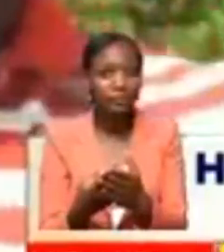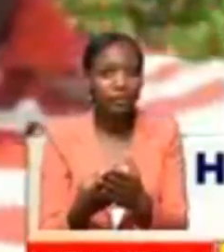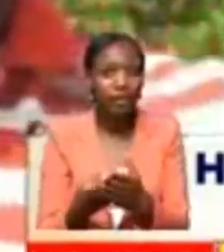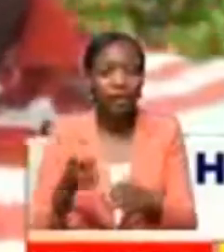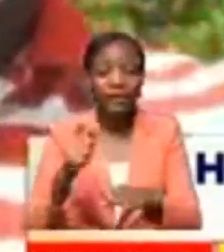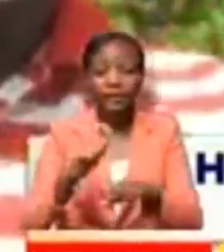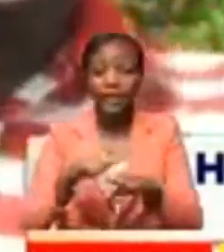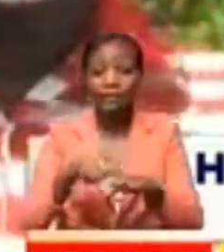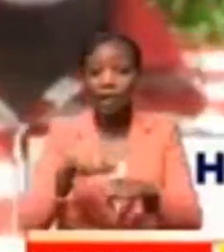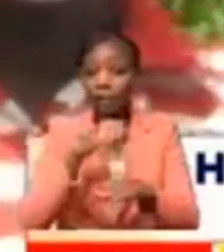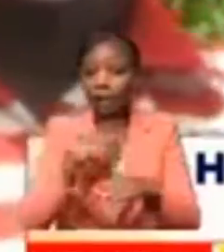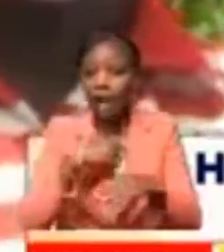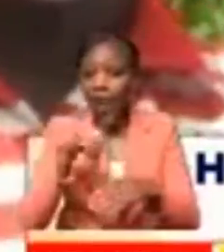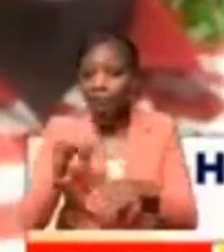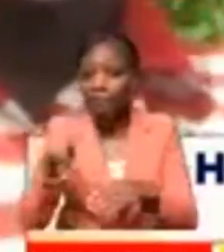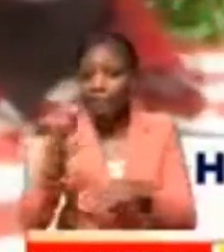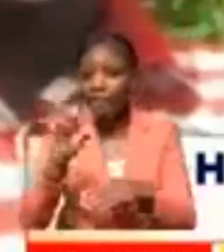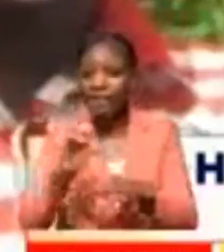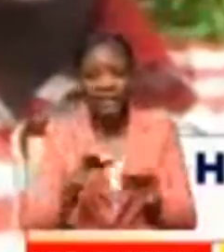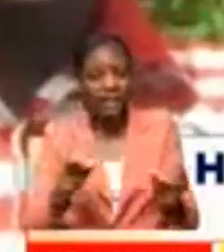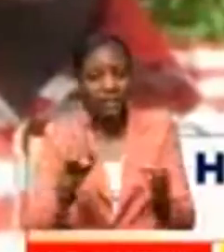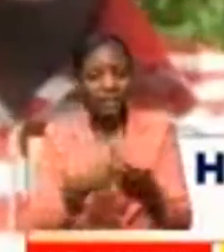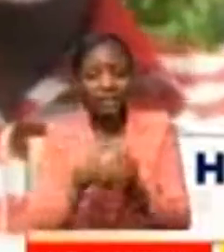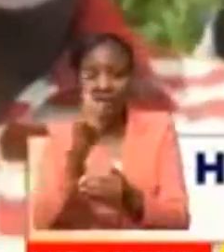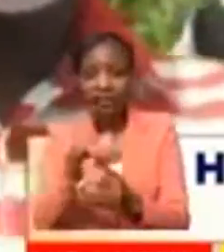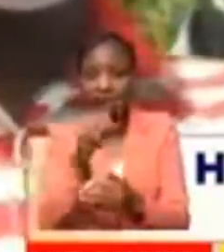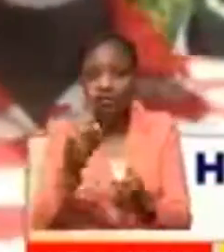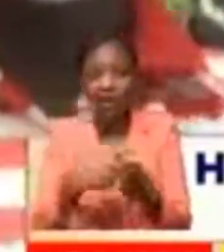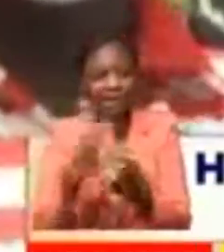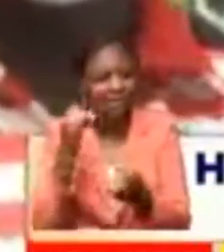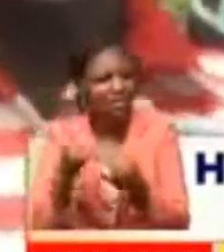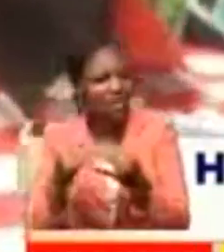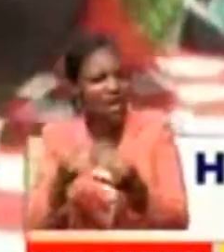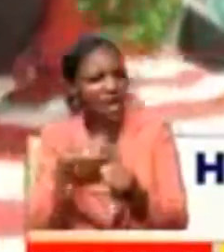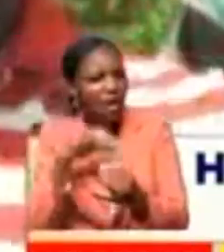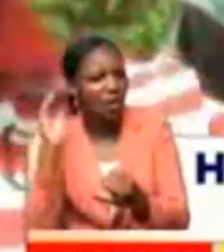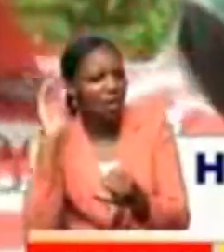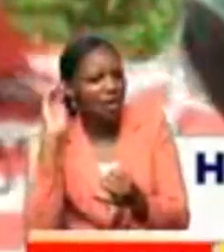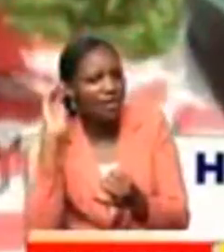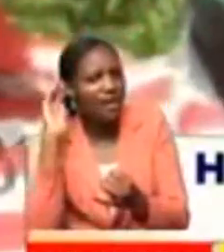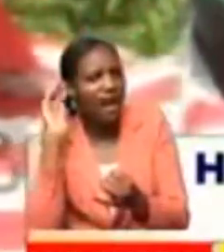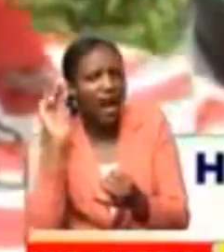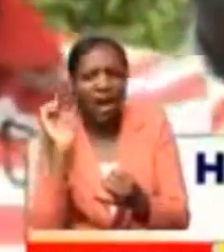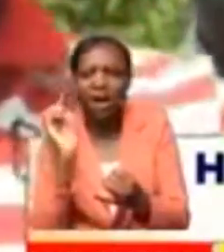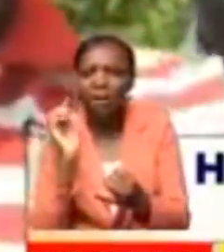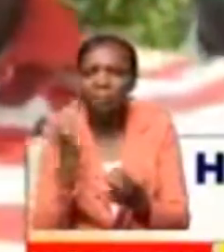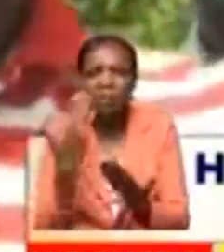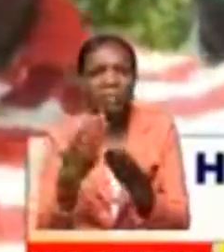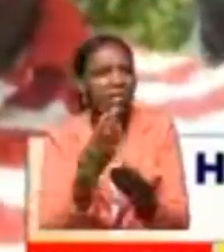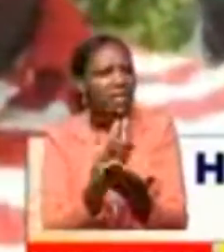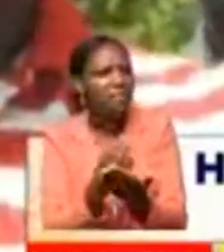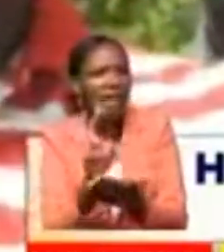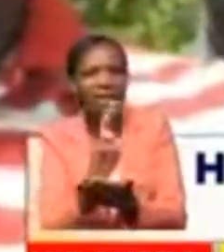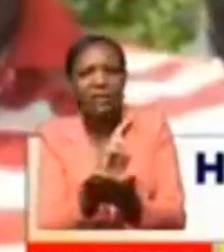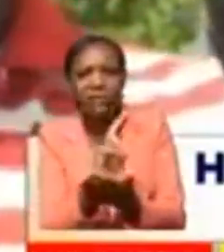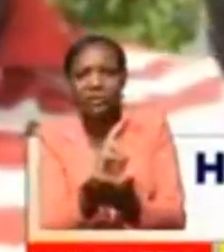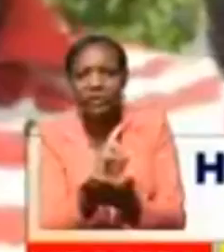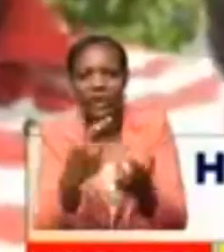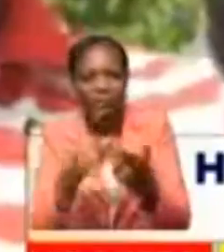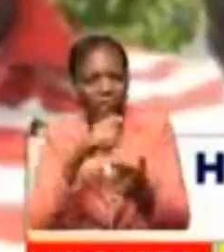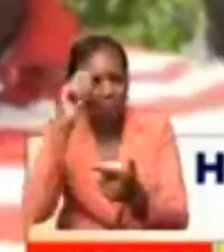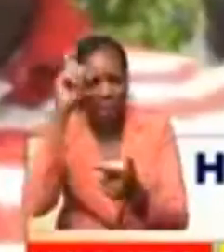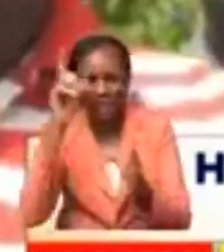when you don't have PPEs. And at the end of the day, we shall be told that a lot and millions of money were spent on road shows when the real